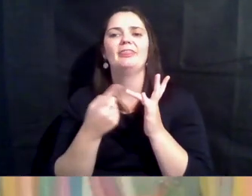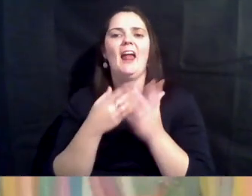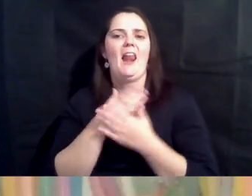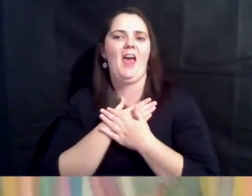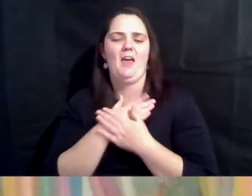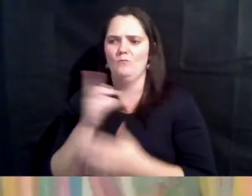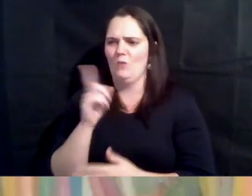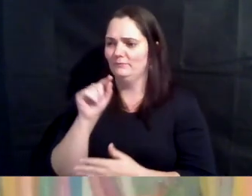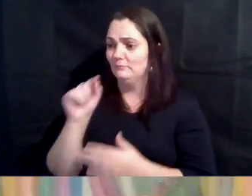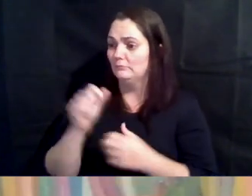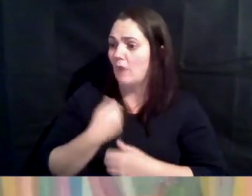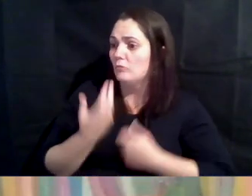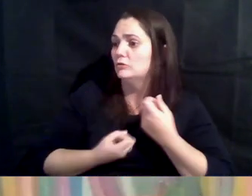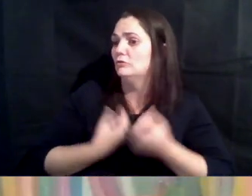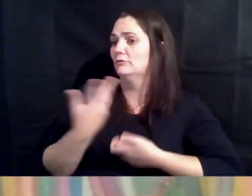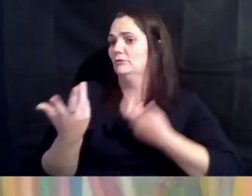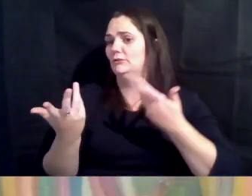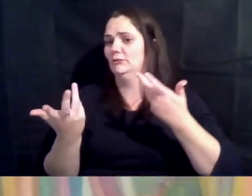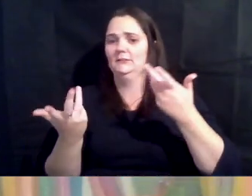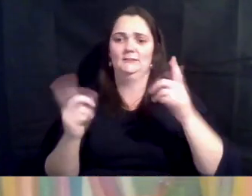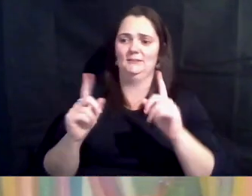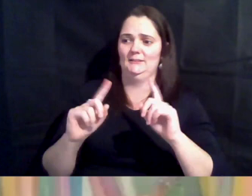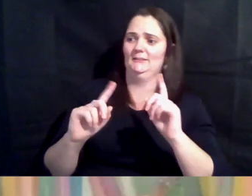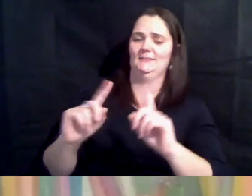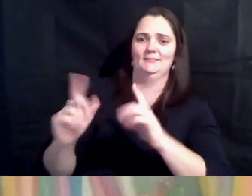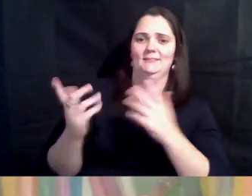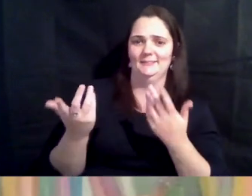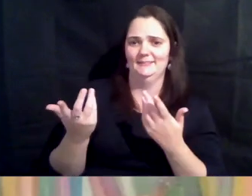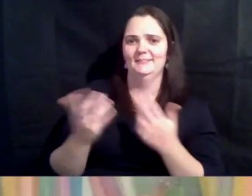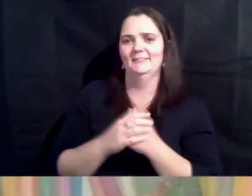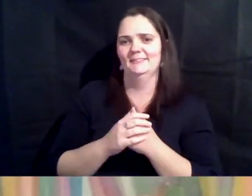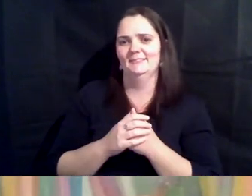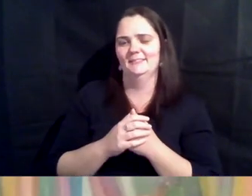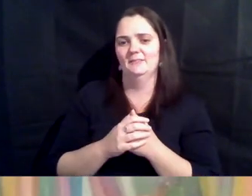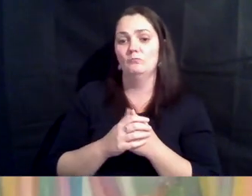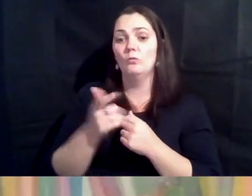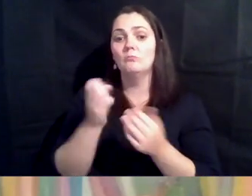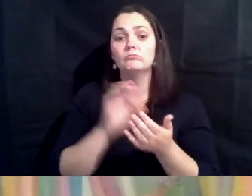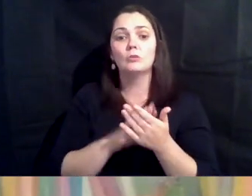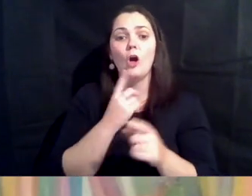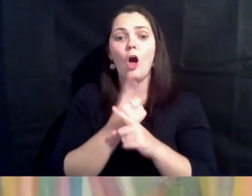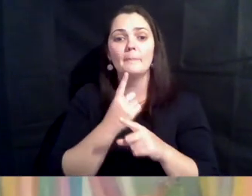Or you can make a comment and let us know what else you use your journaling for.